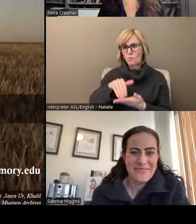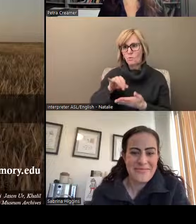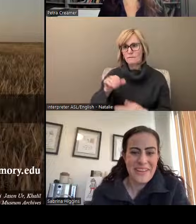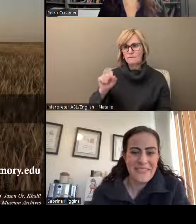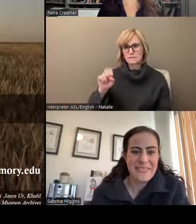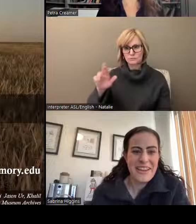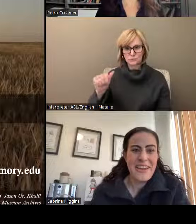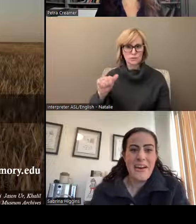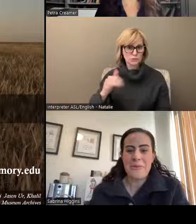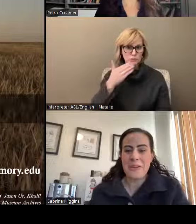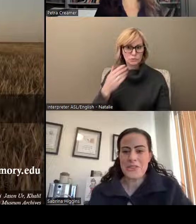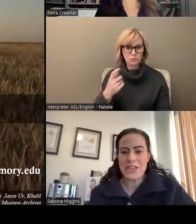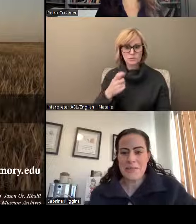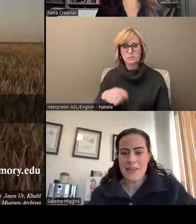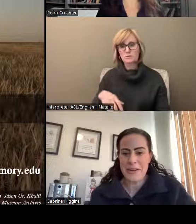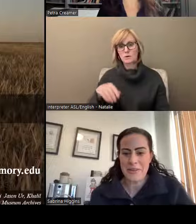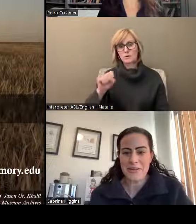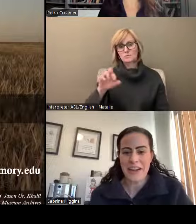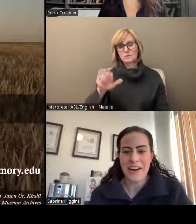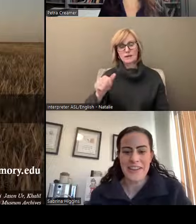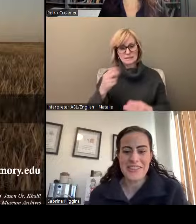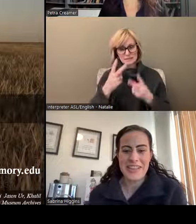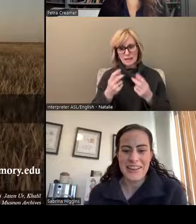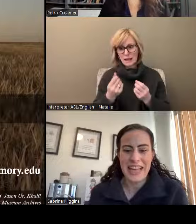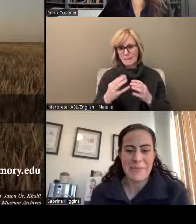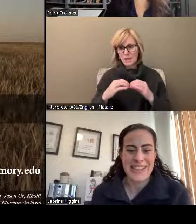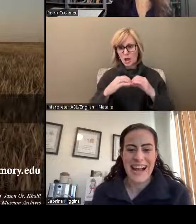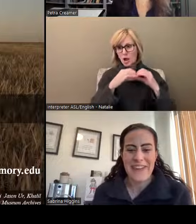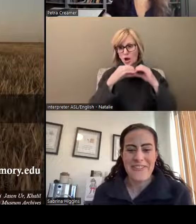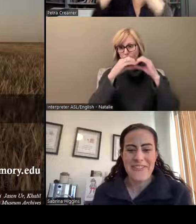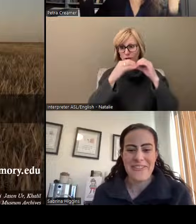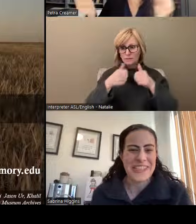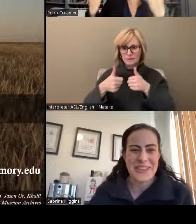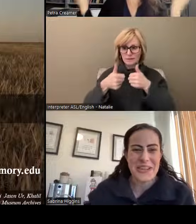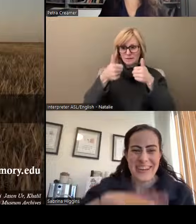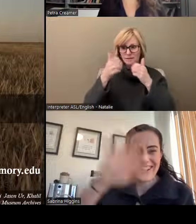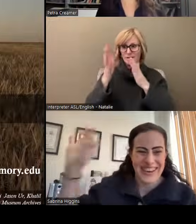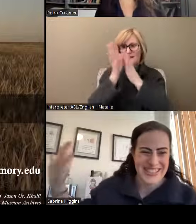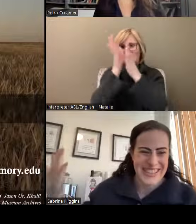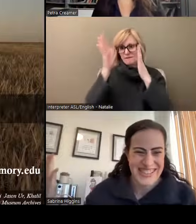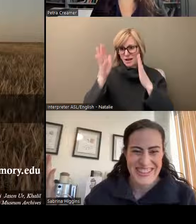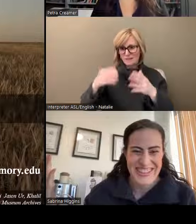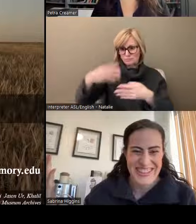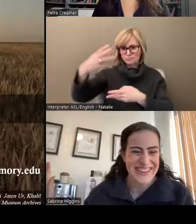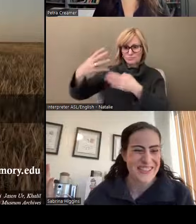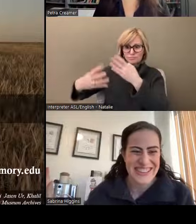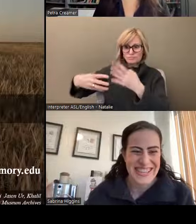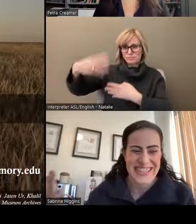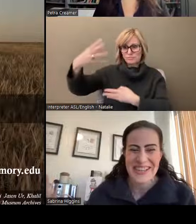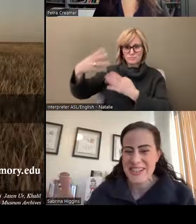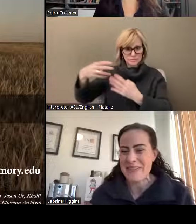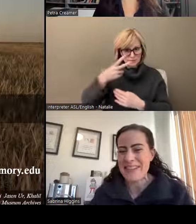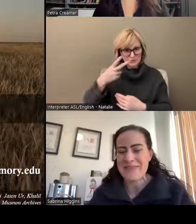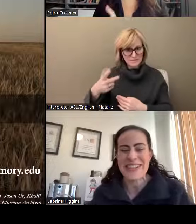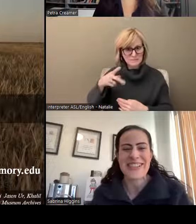question. All right, well, judging by the number of like hearts and claps and high fives that are streaming across my screen right now, I don't know if you're seeing